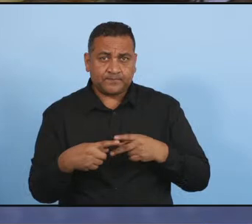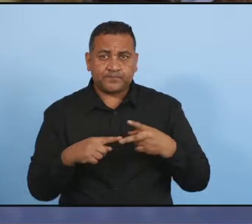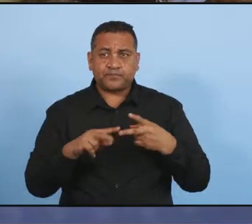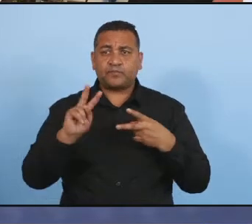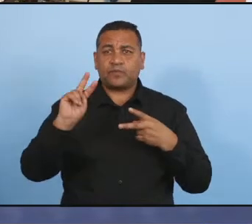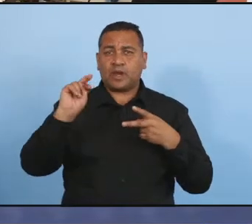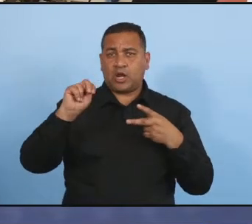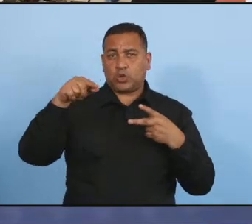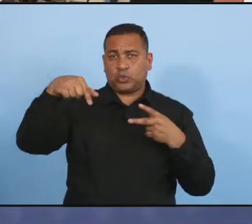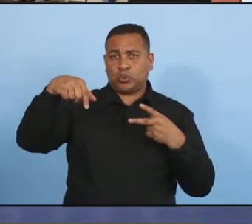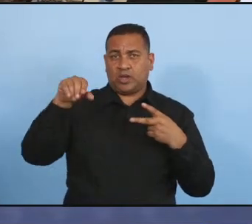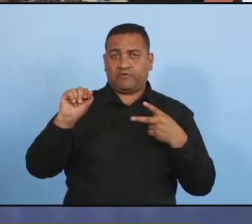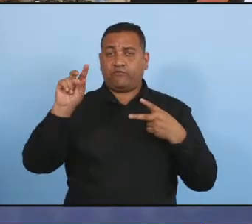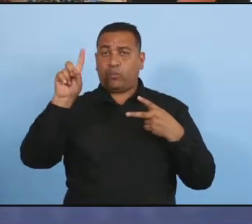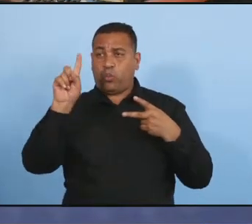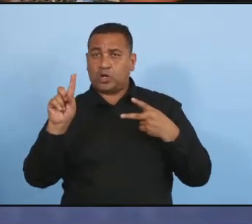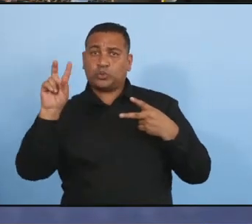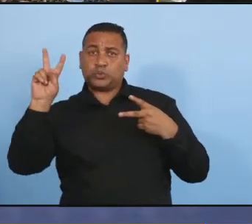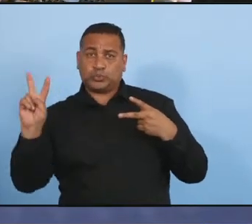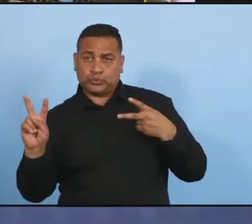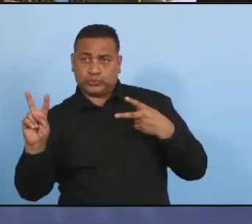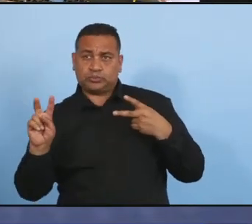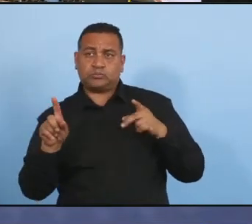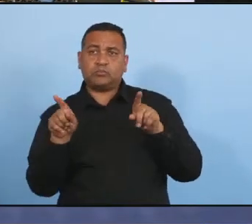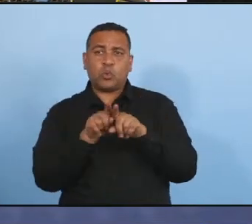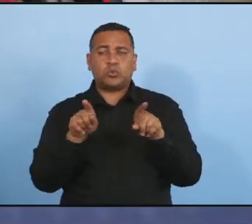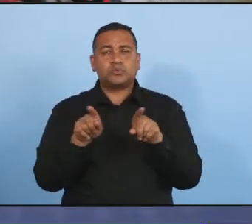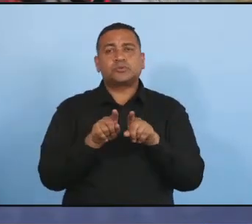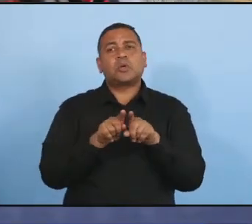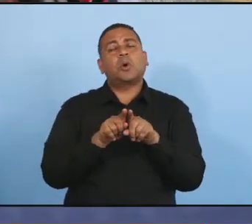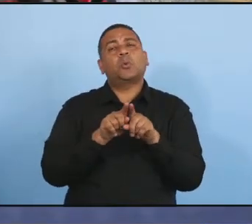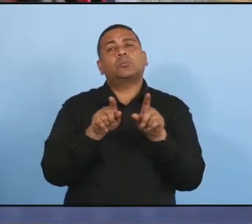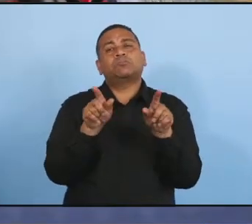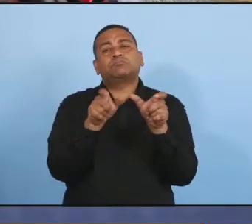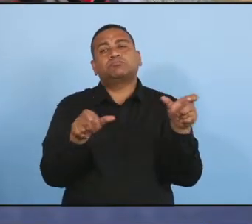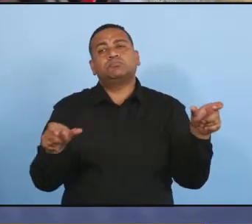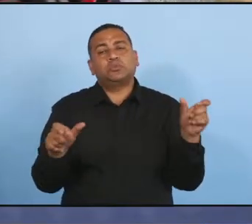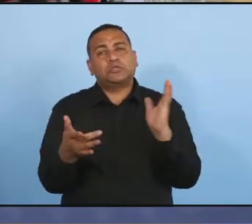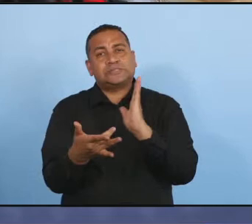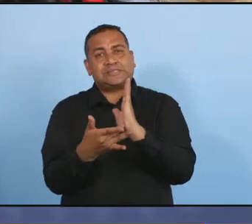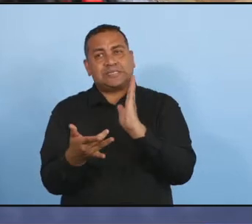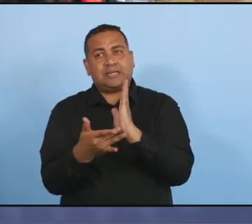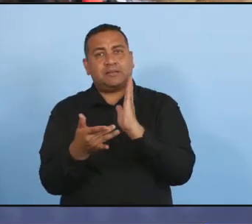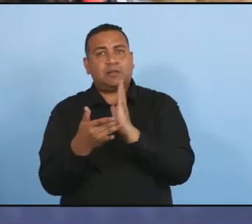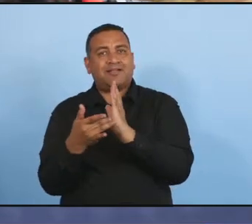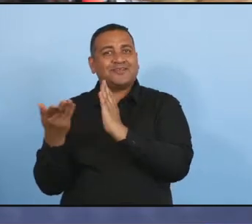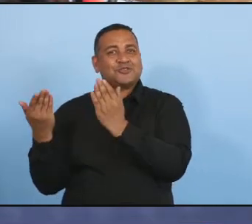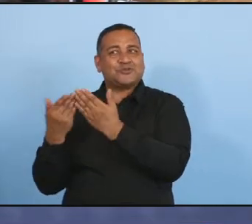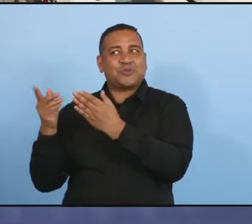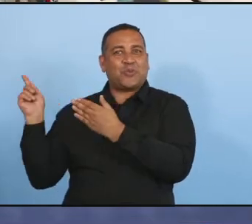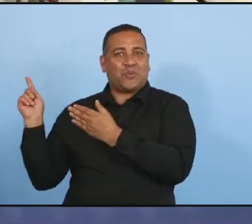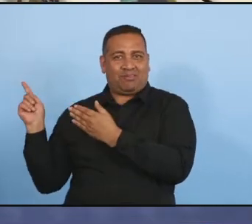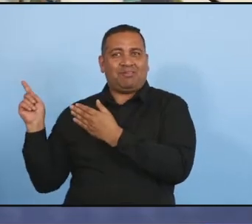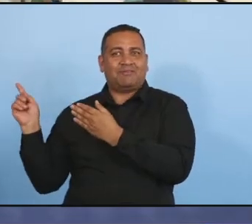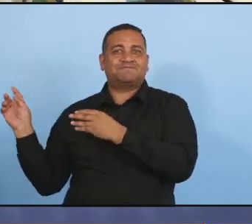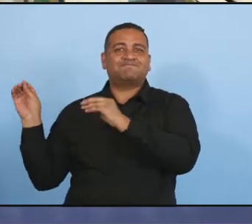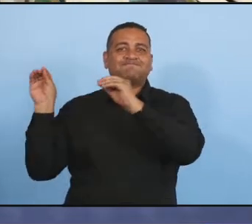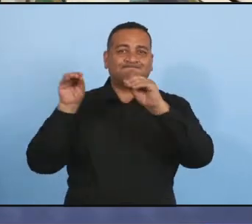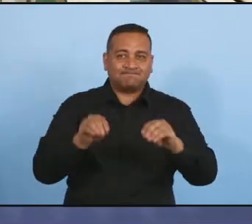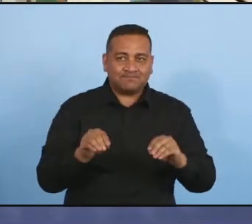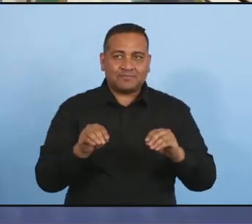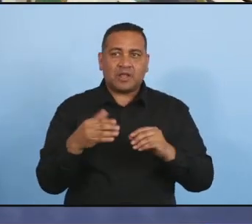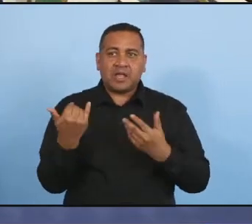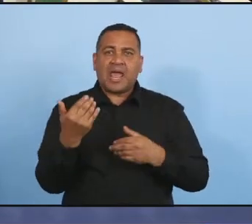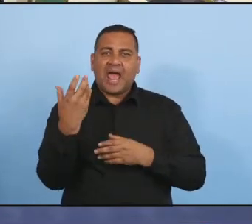Coop. They're coming from a technical school, that's an entry level in 3. Okay. And some of them having like in 4, in 5,